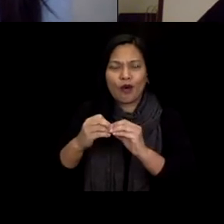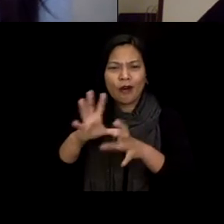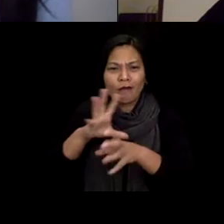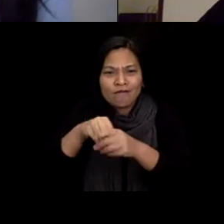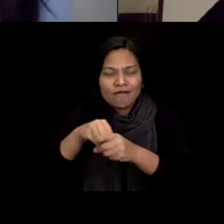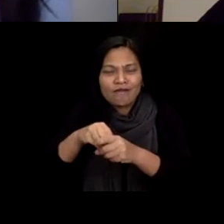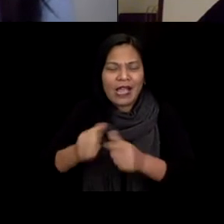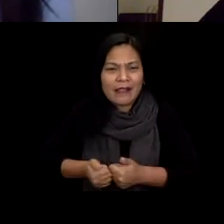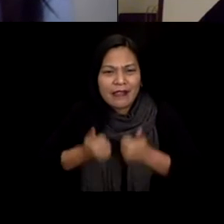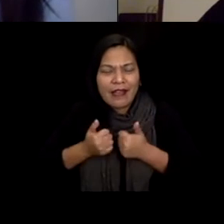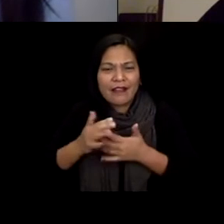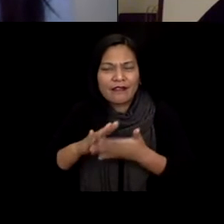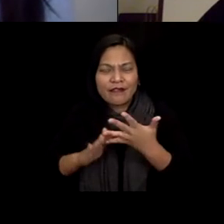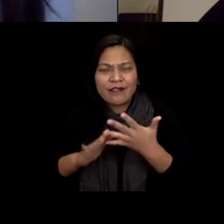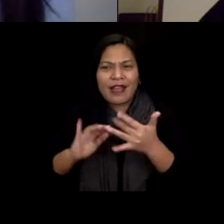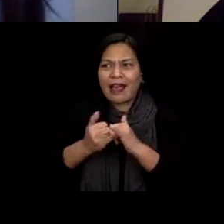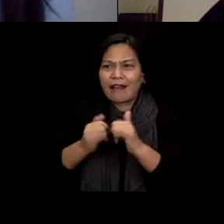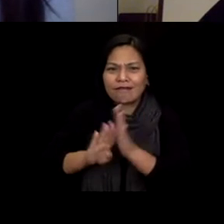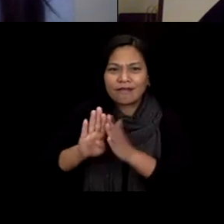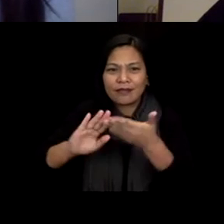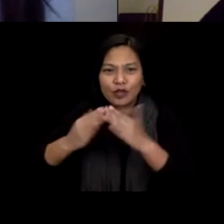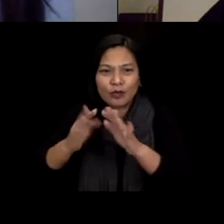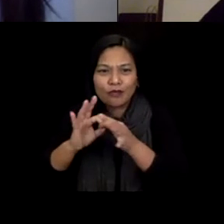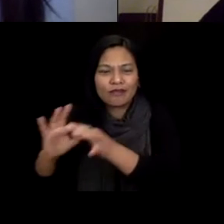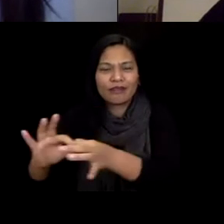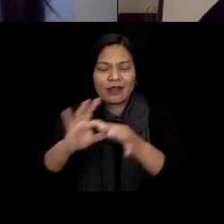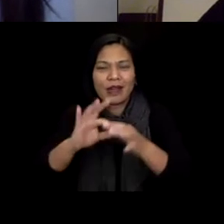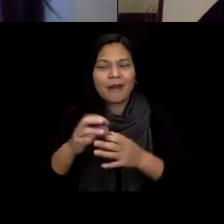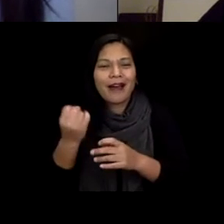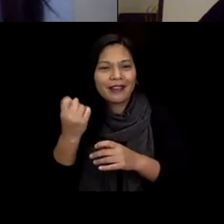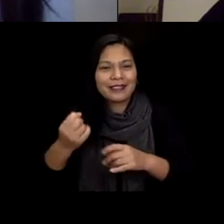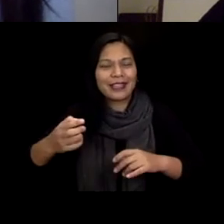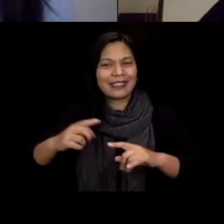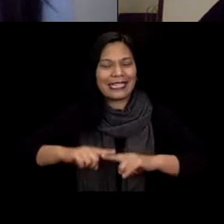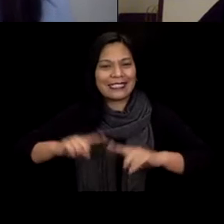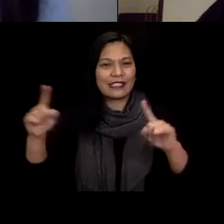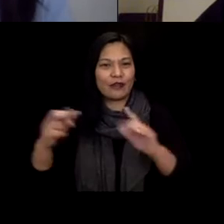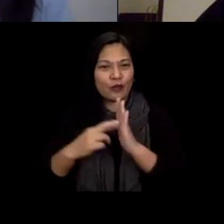to build a community on different terms.